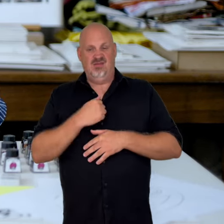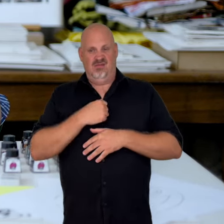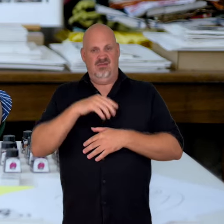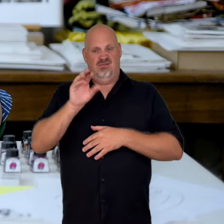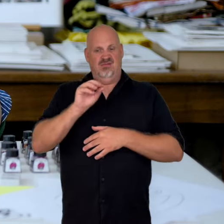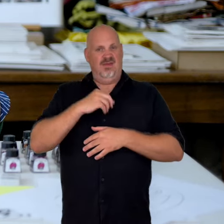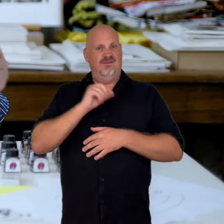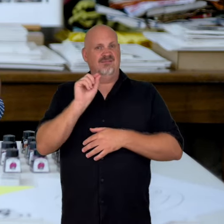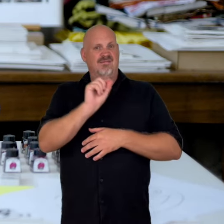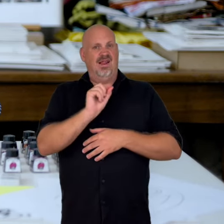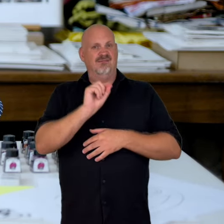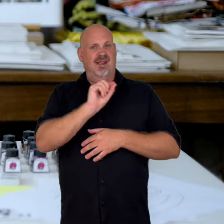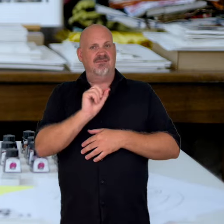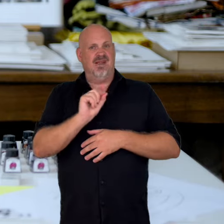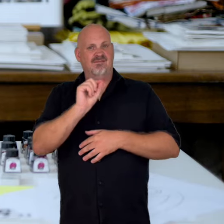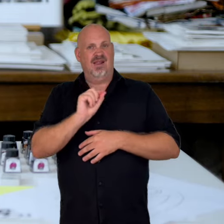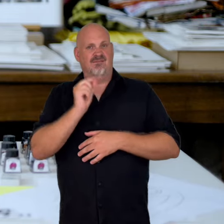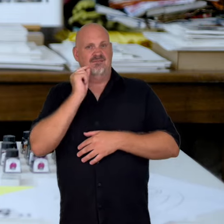within